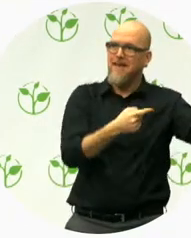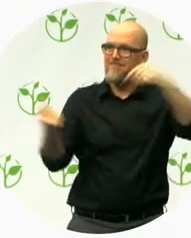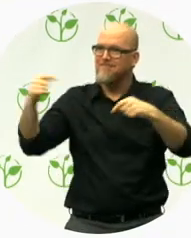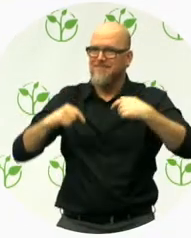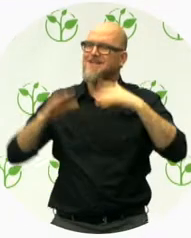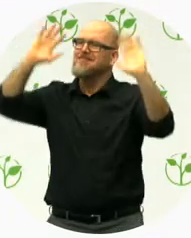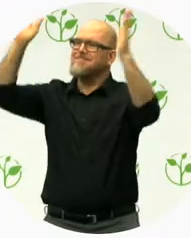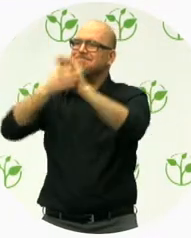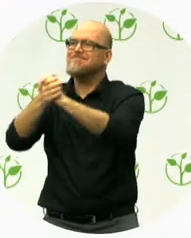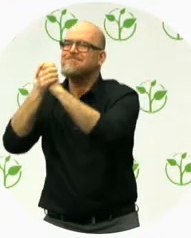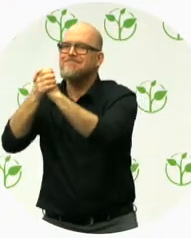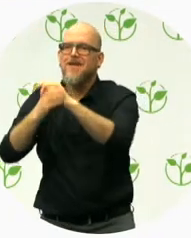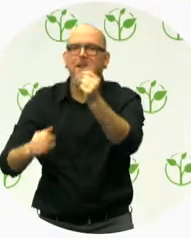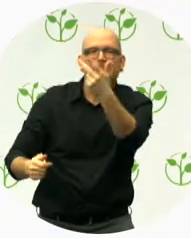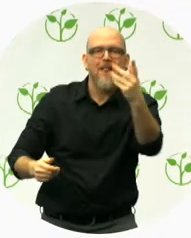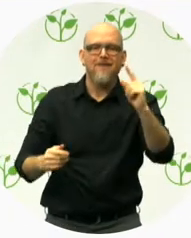here.